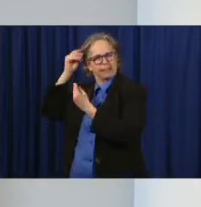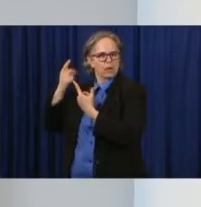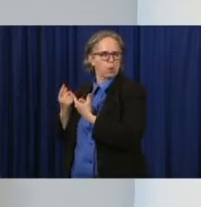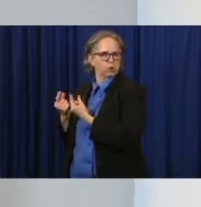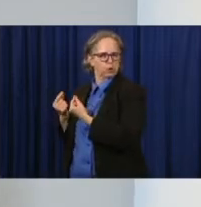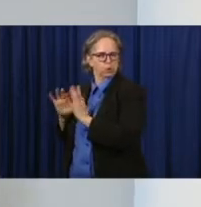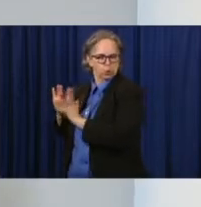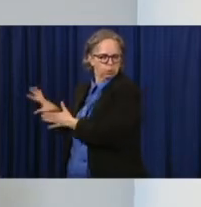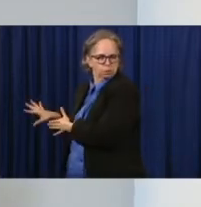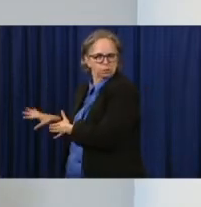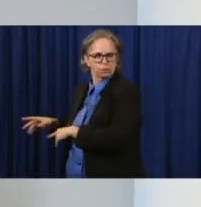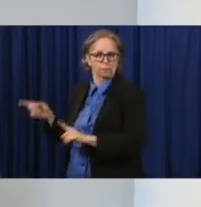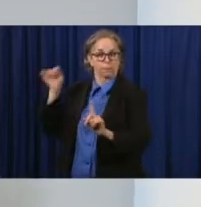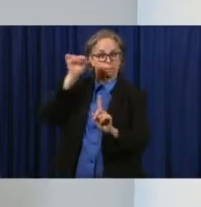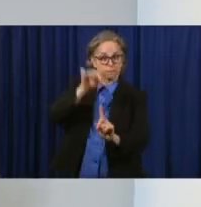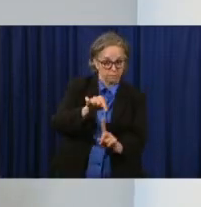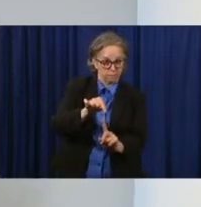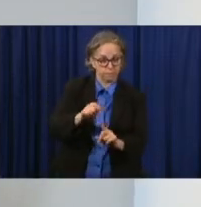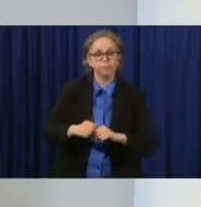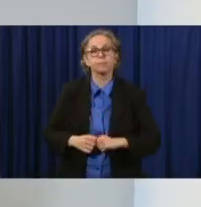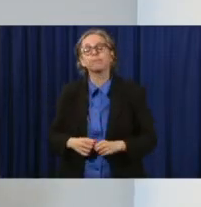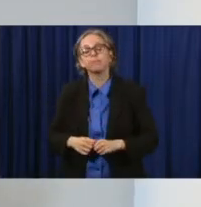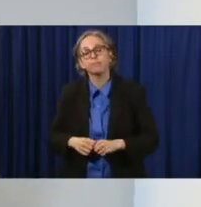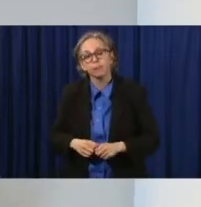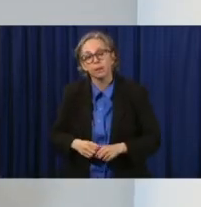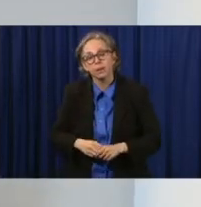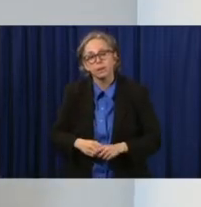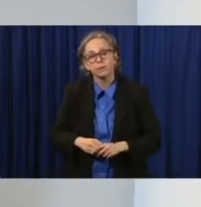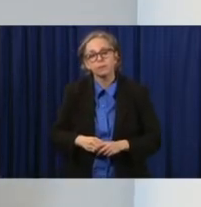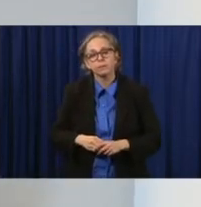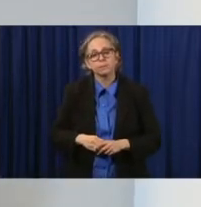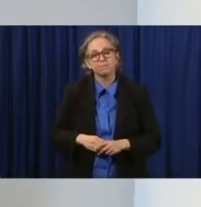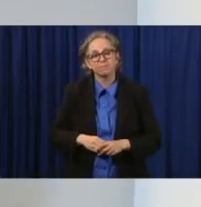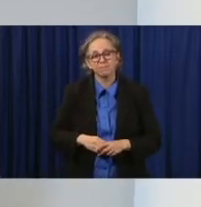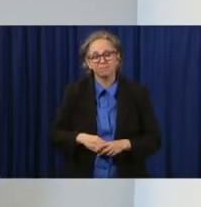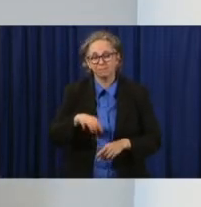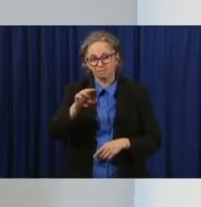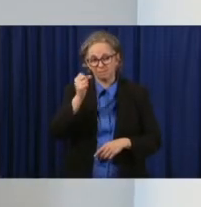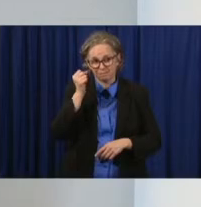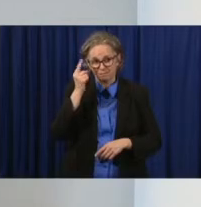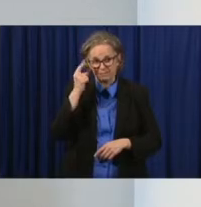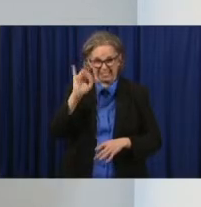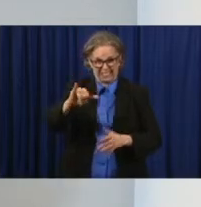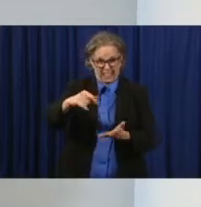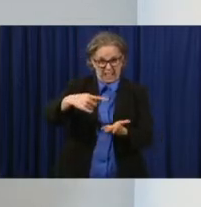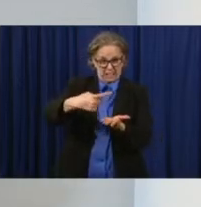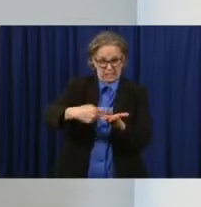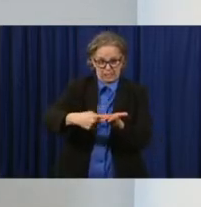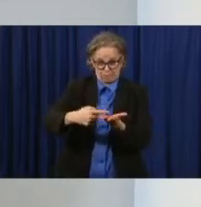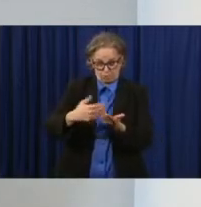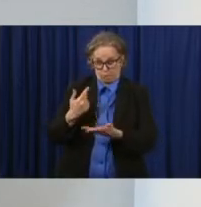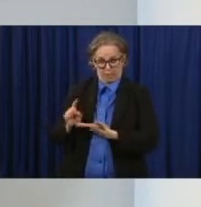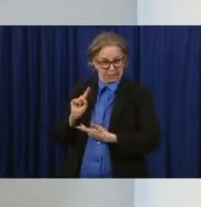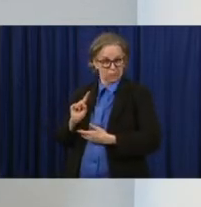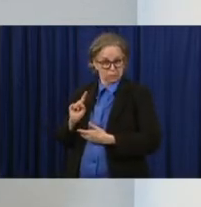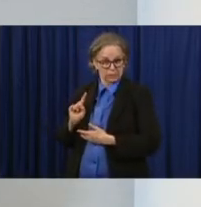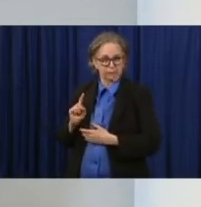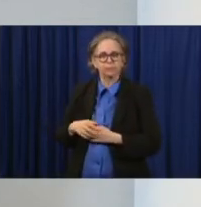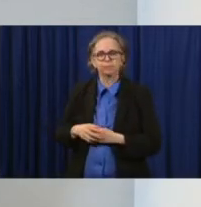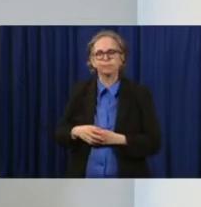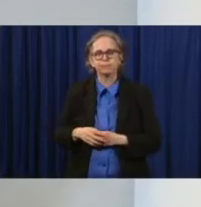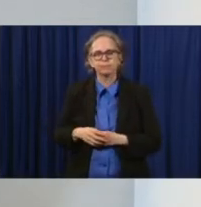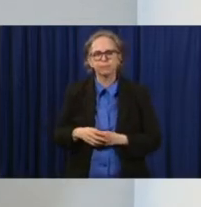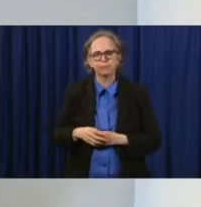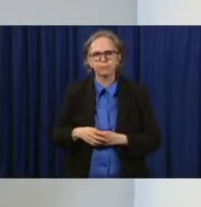training portion of those. That in that order and in that discussion we had last week, it did not address and did not